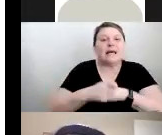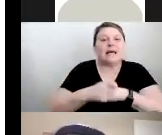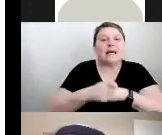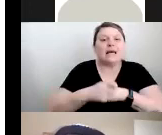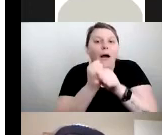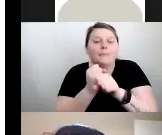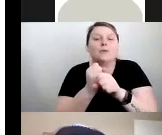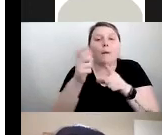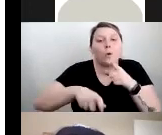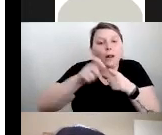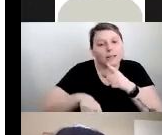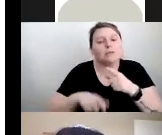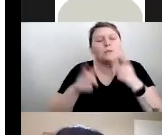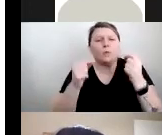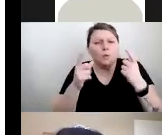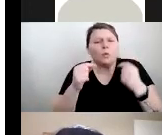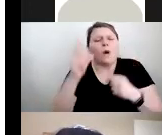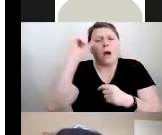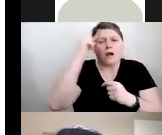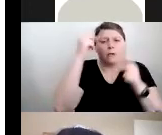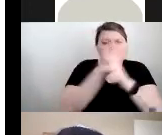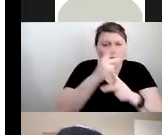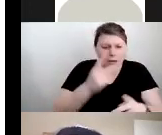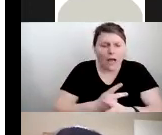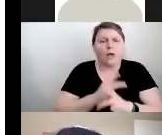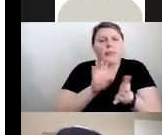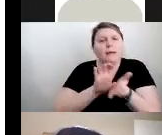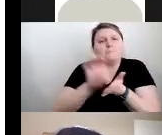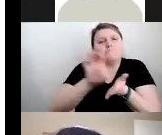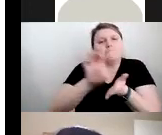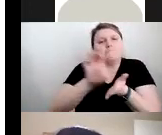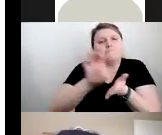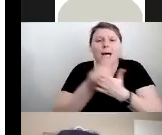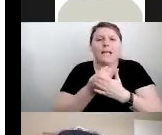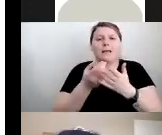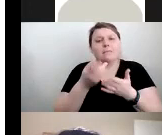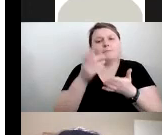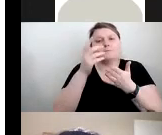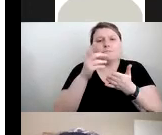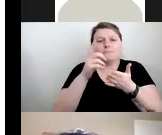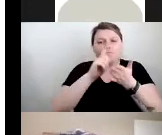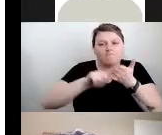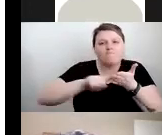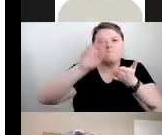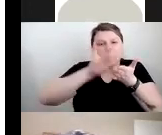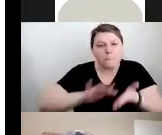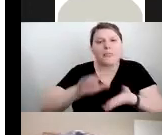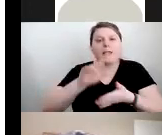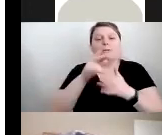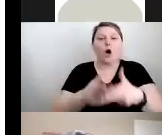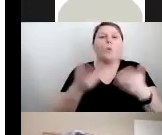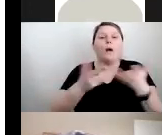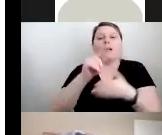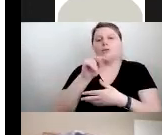they've actually programmed a lot of money into studying these infectious, often called tropical medicine, tropical diseases, everything